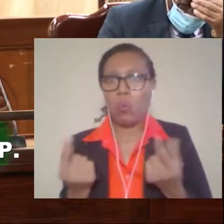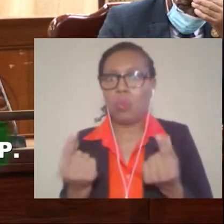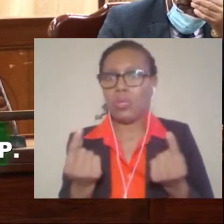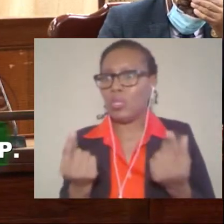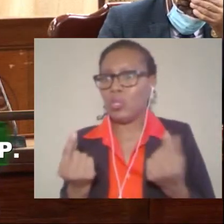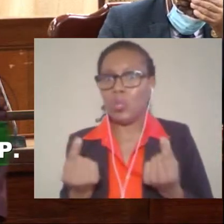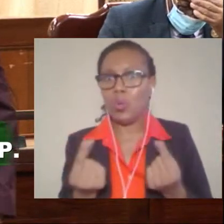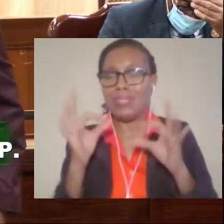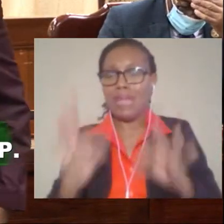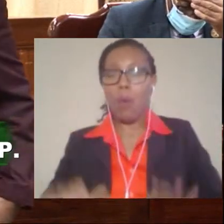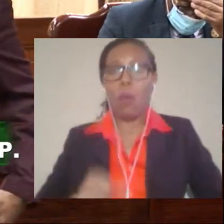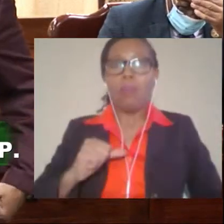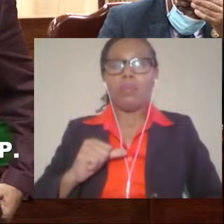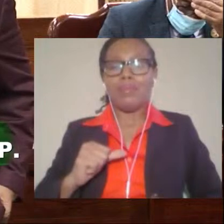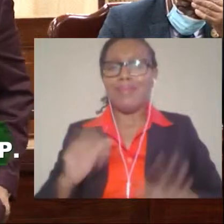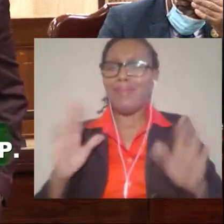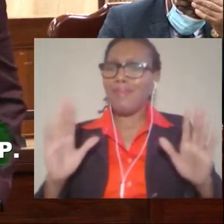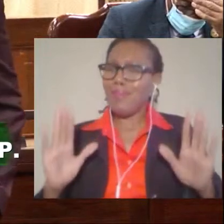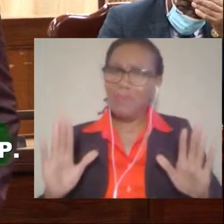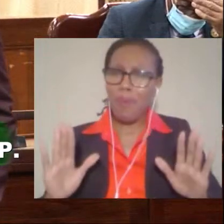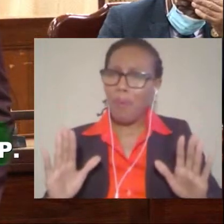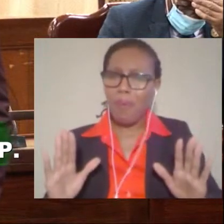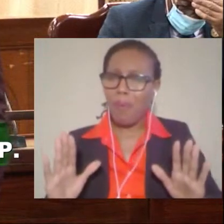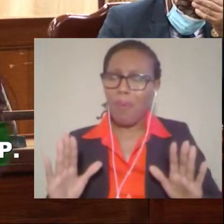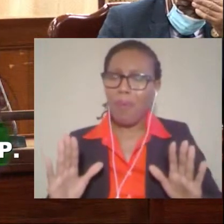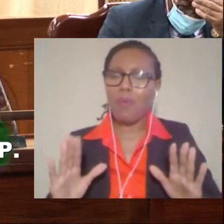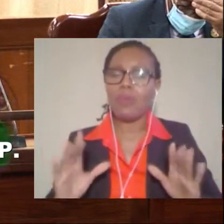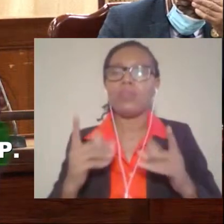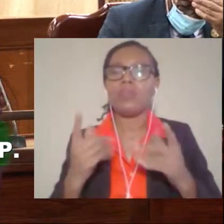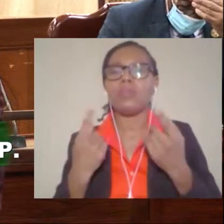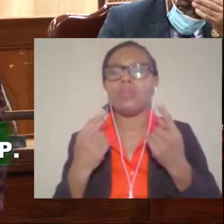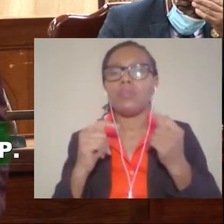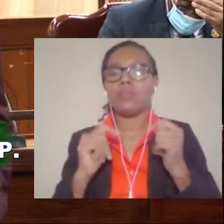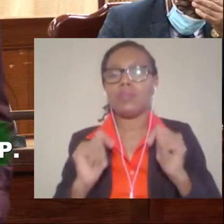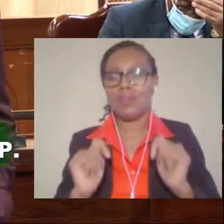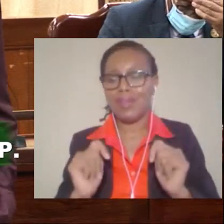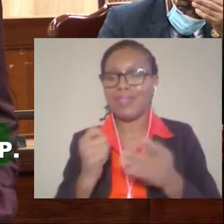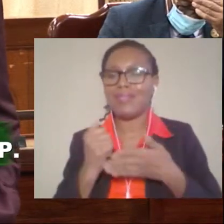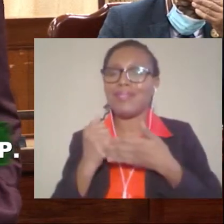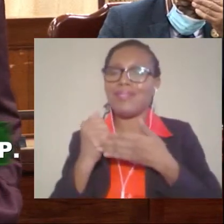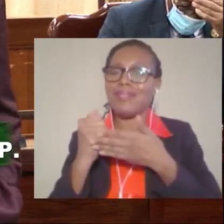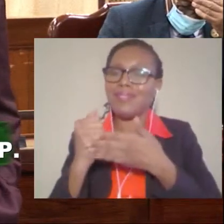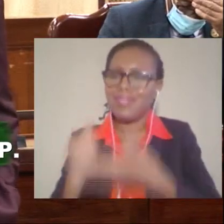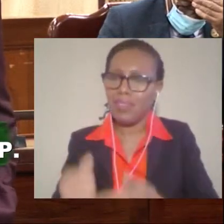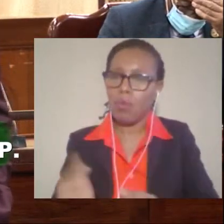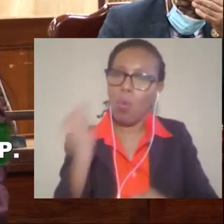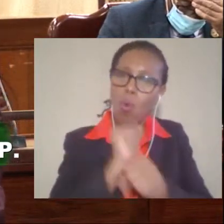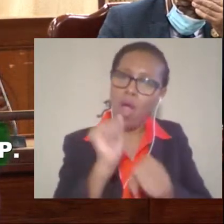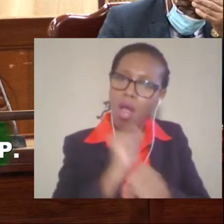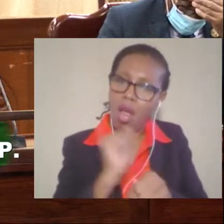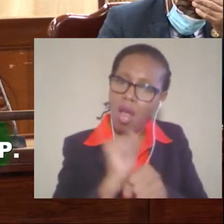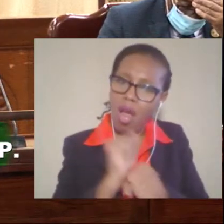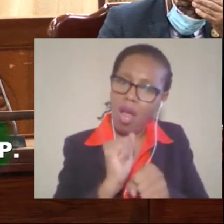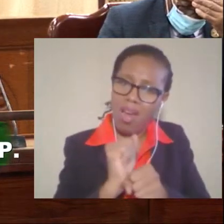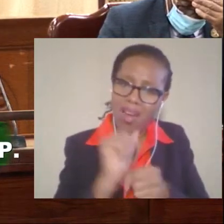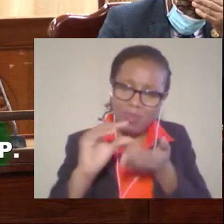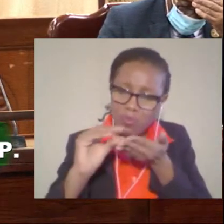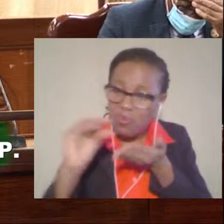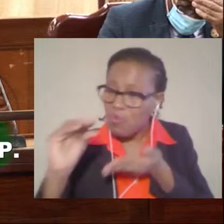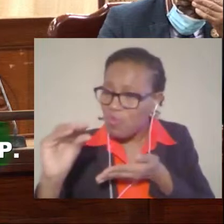break the cycle of poverty and put people into meaningful employment. It cannot be